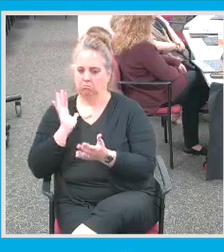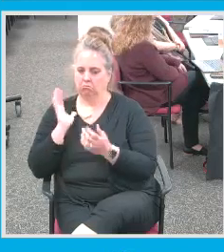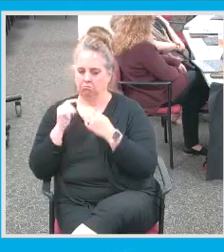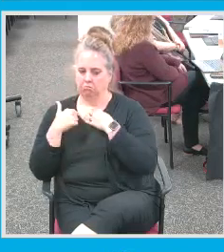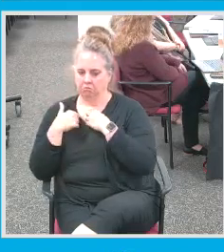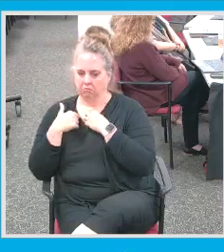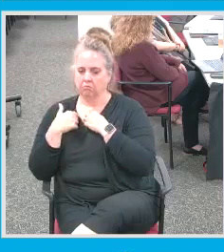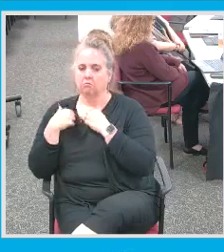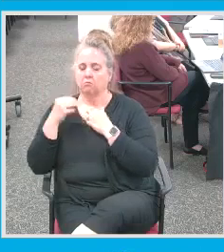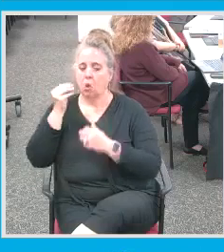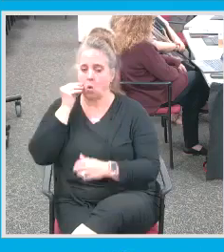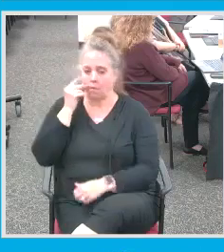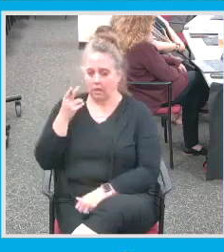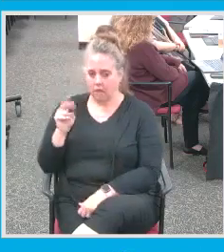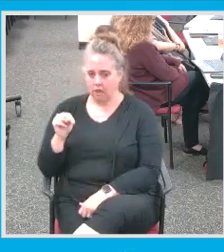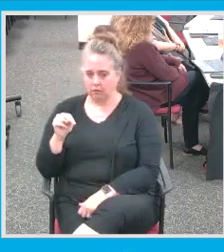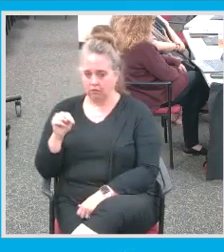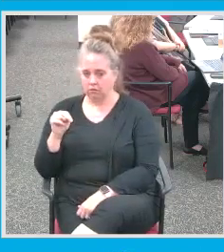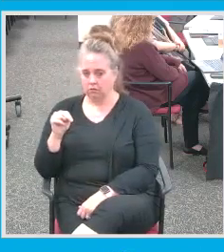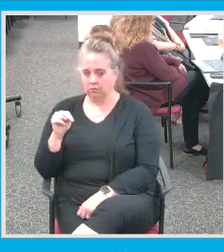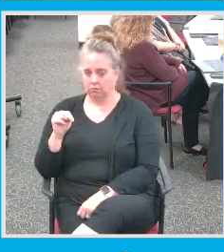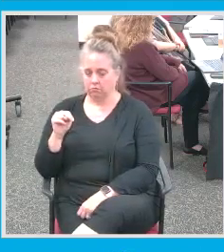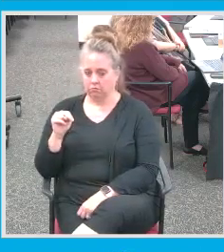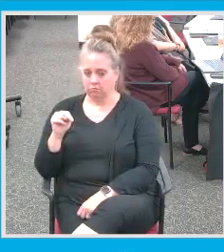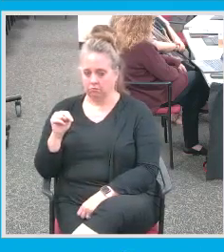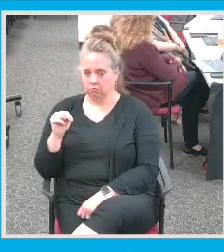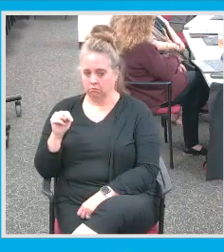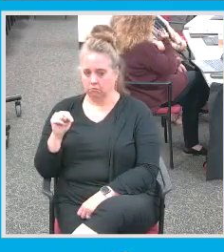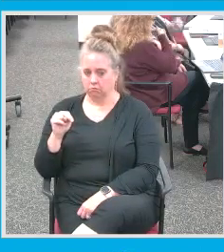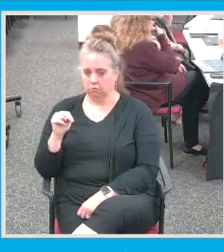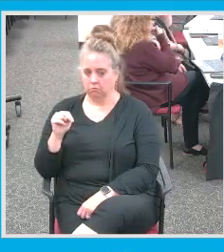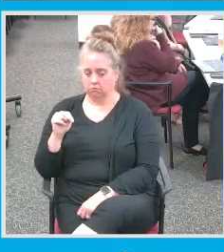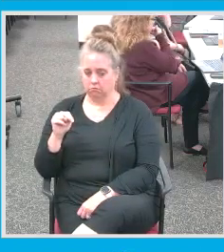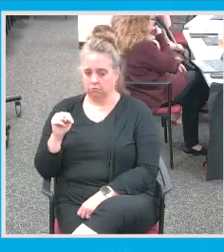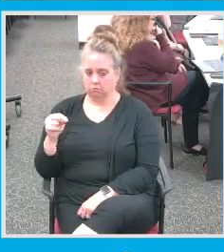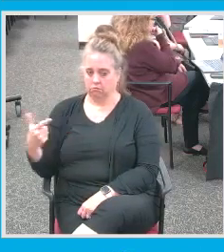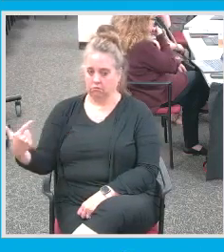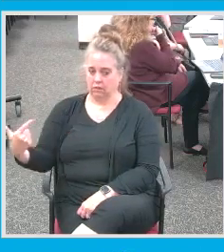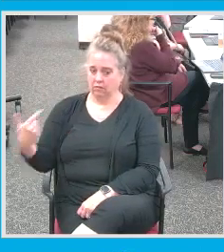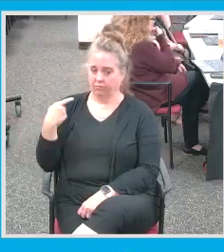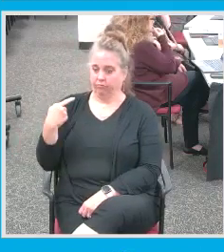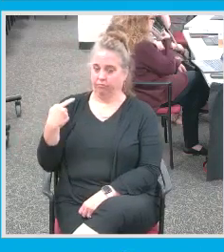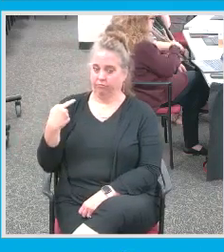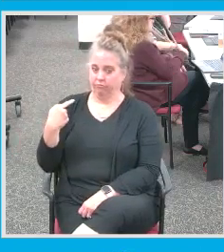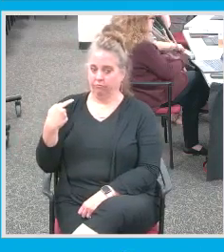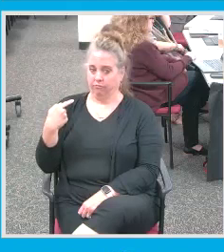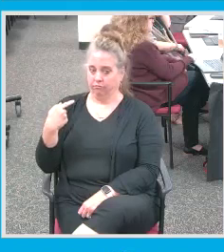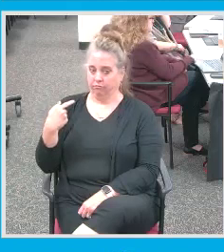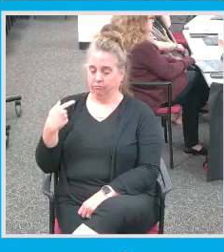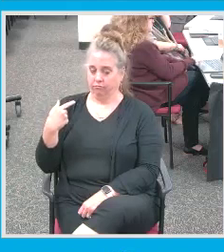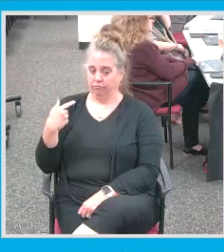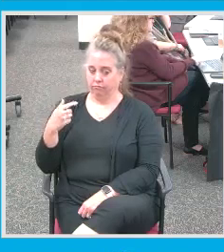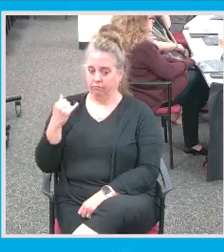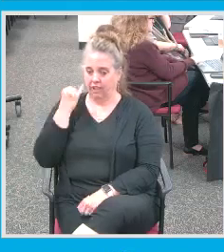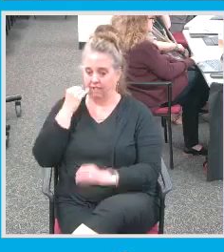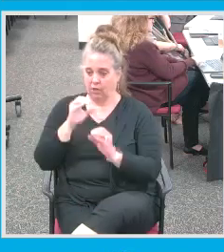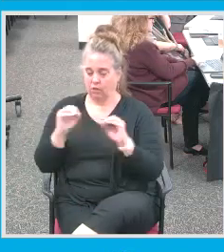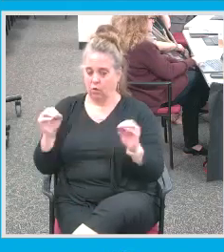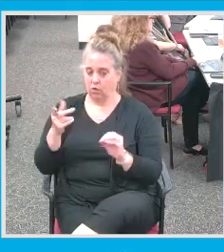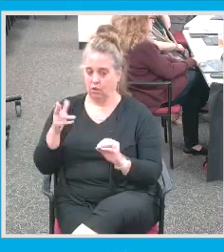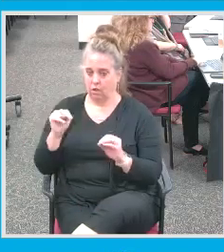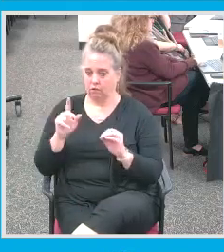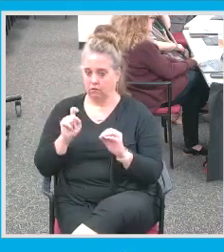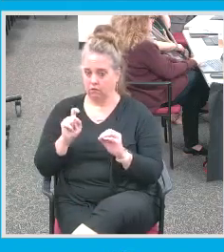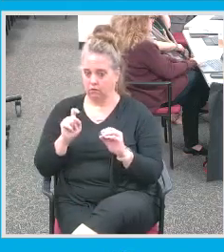chance of being injured by gunshot is higher than if you didn't have a gun in your house. Can I ask you, was